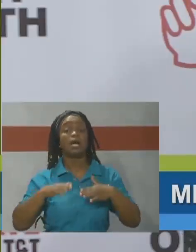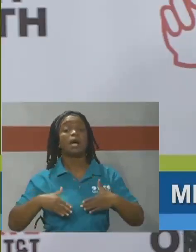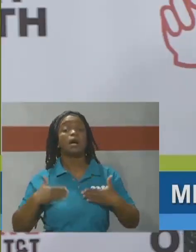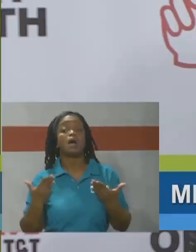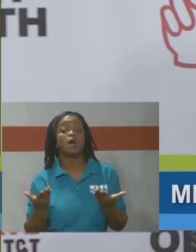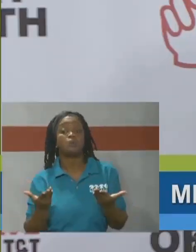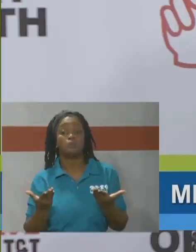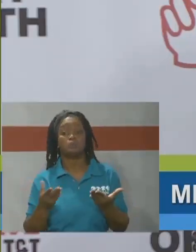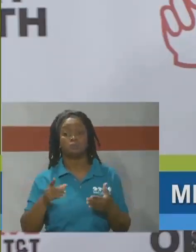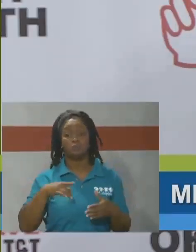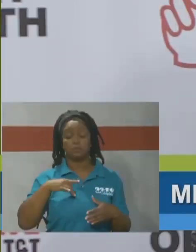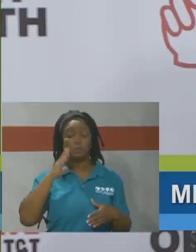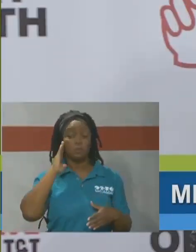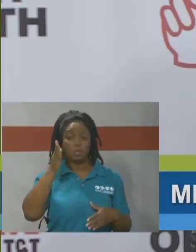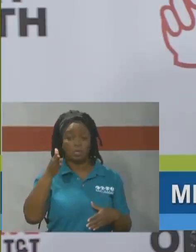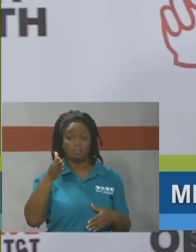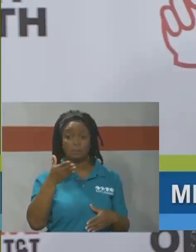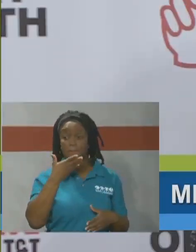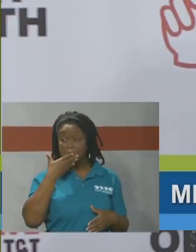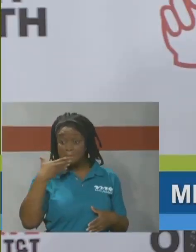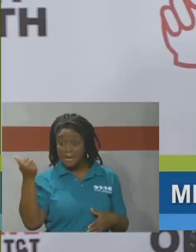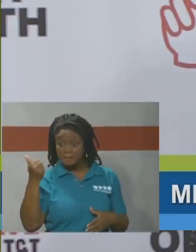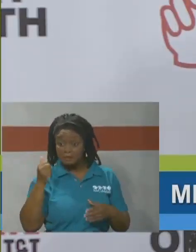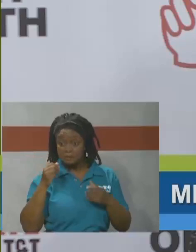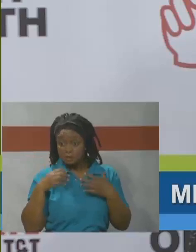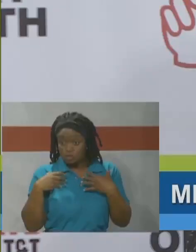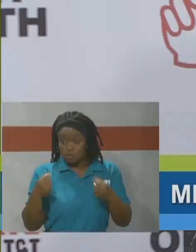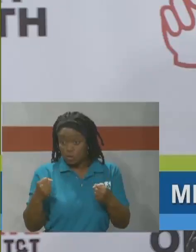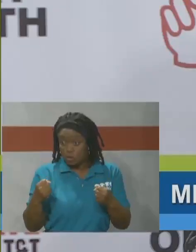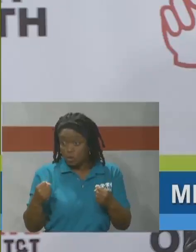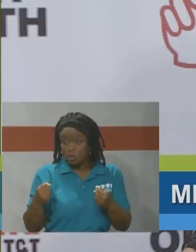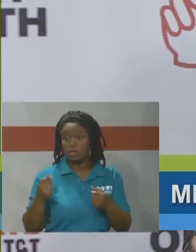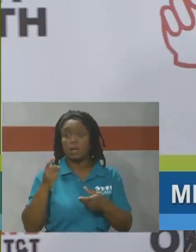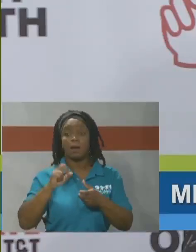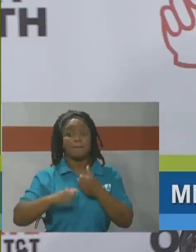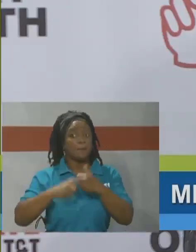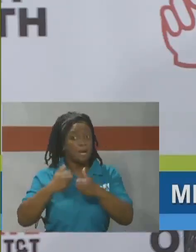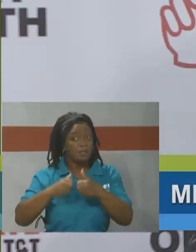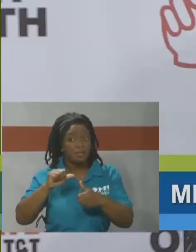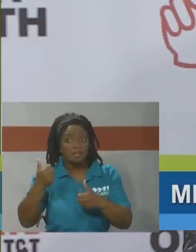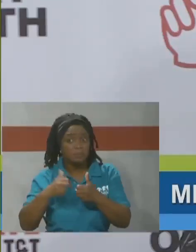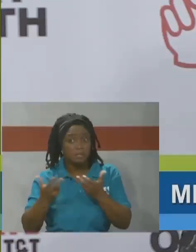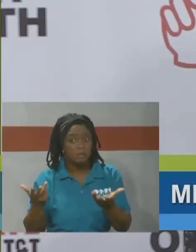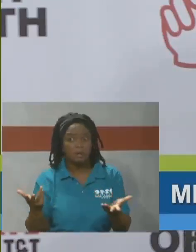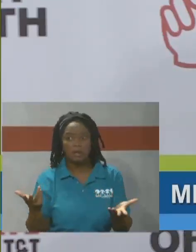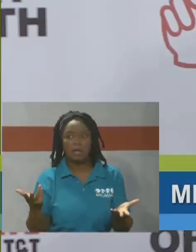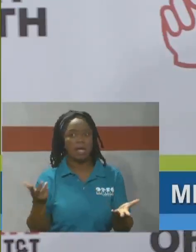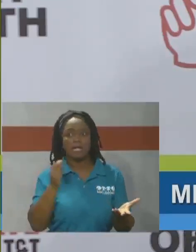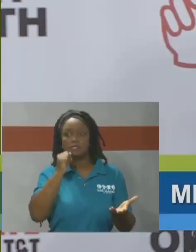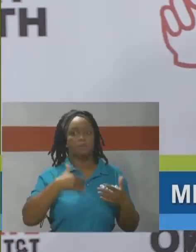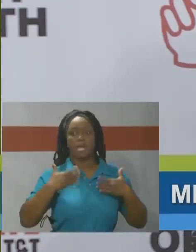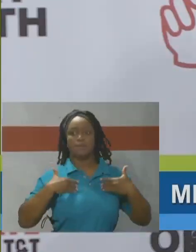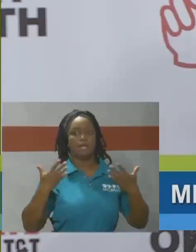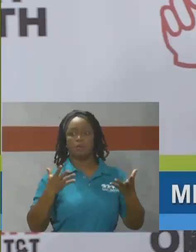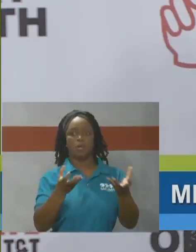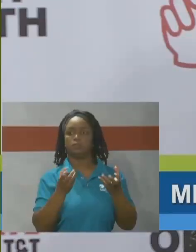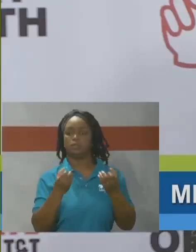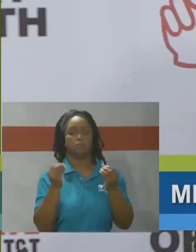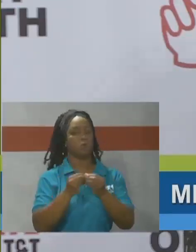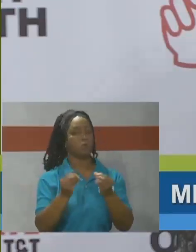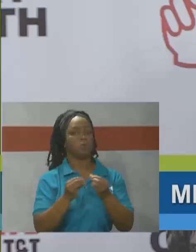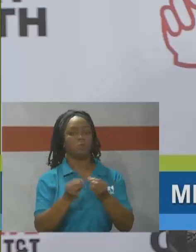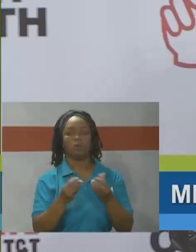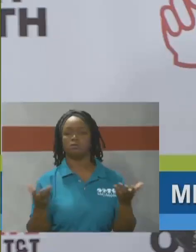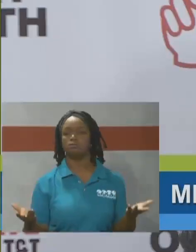going to get better. If you have any issues whatsoever, make sure you tell them, I'm not happy, I want something else done, or I want to make sure I'm